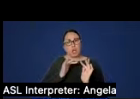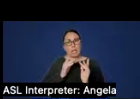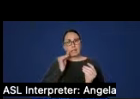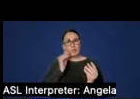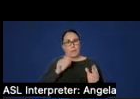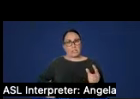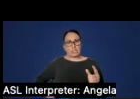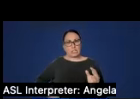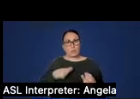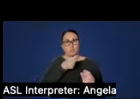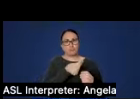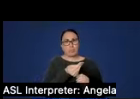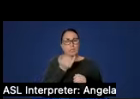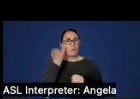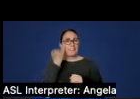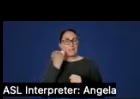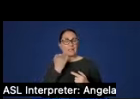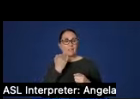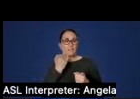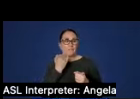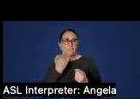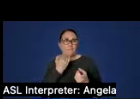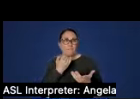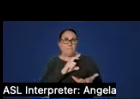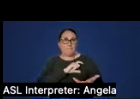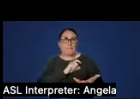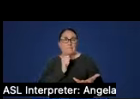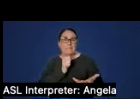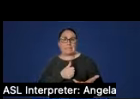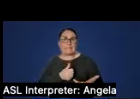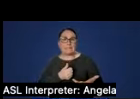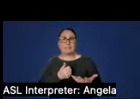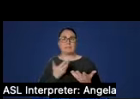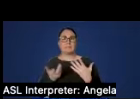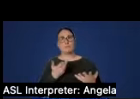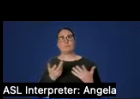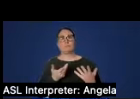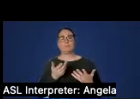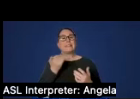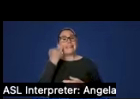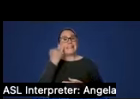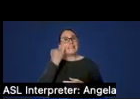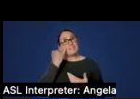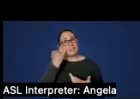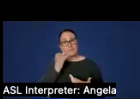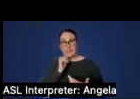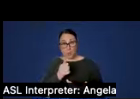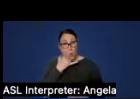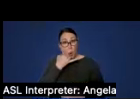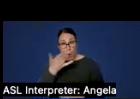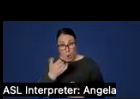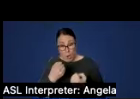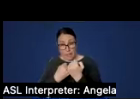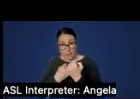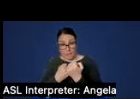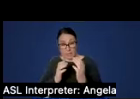And so even if they don't feel like they should be calling advocates, at least trying